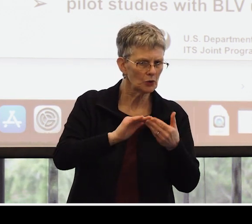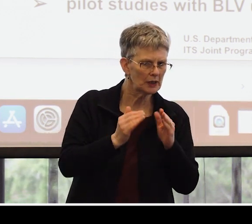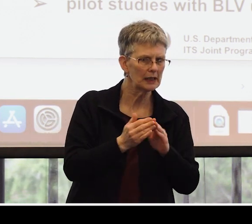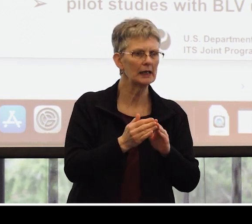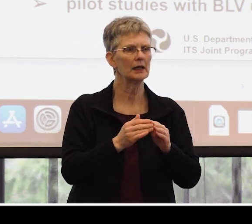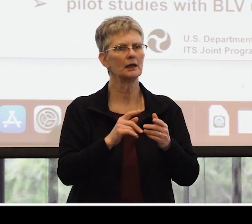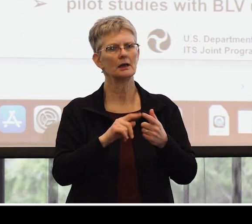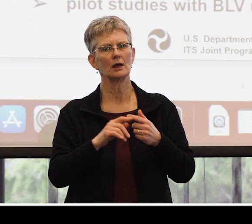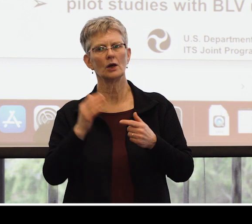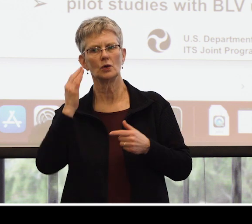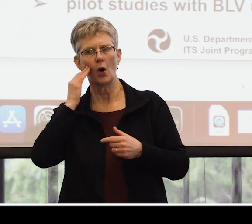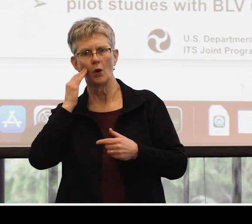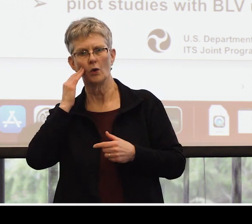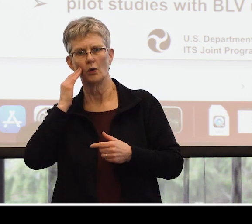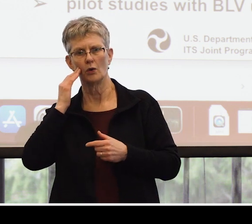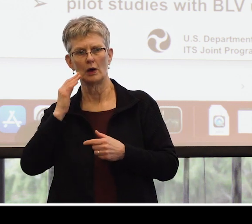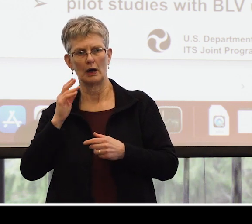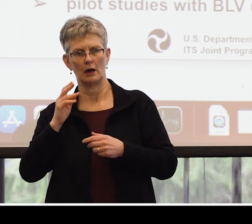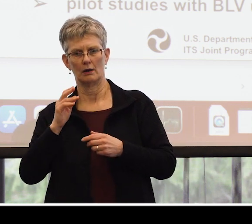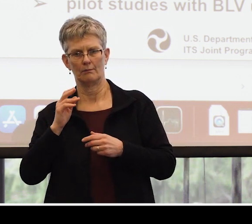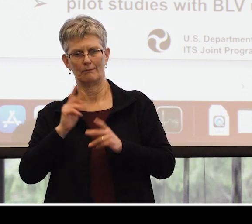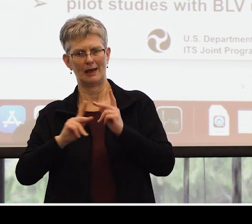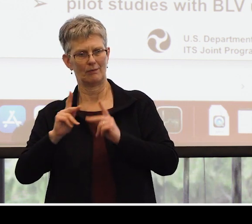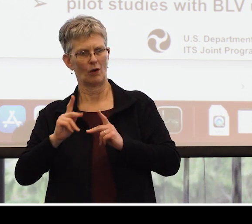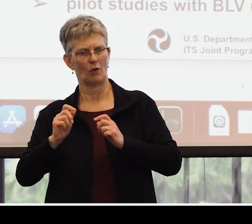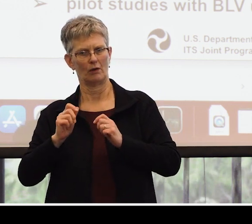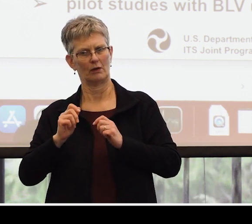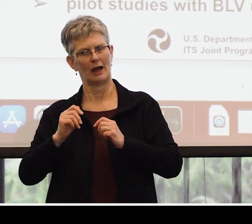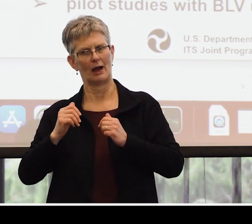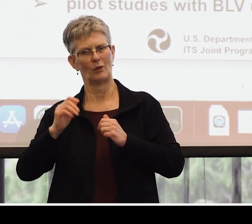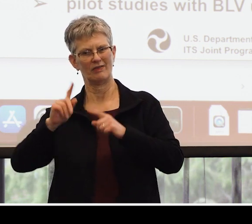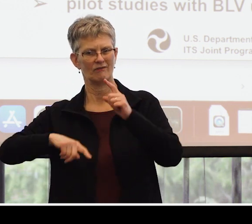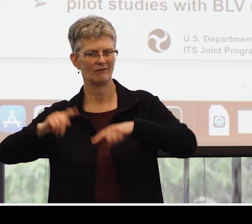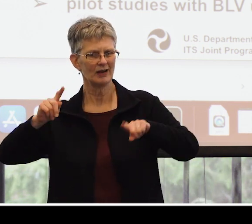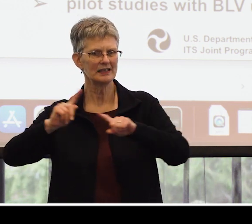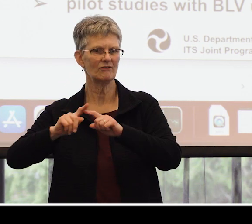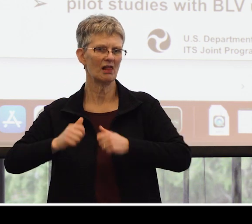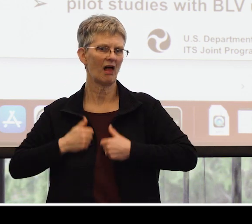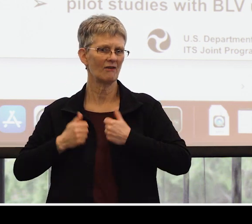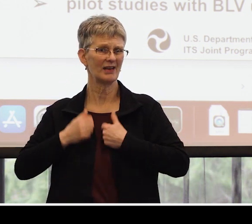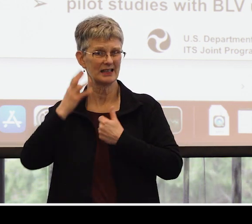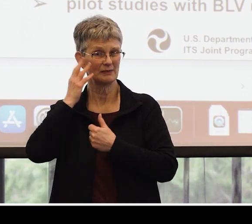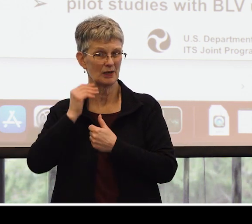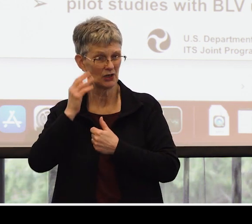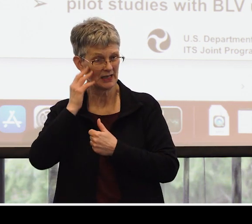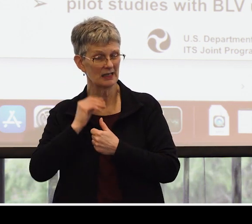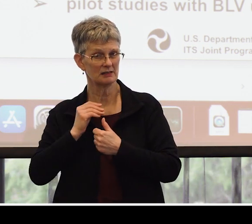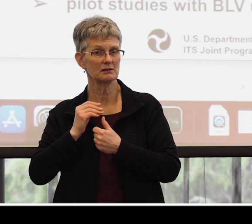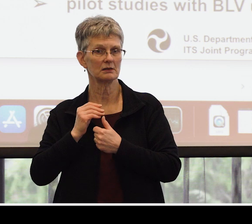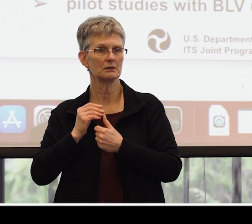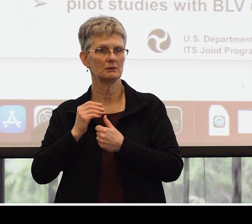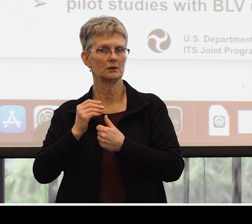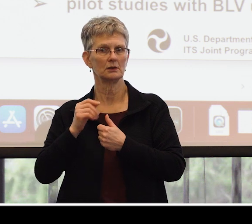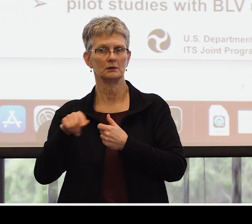experience within those communities. So please do join us and contact us. Let me put that